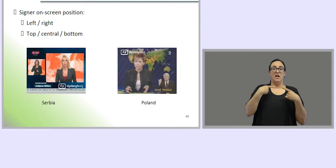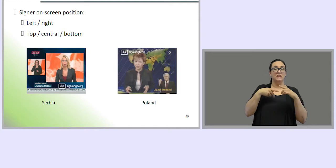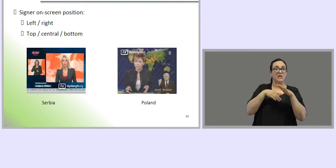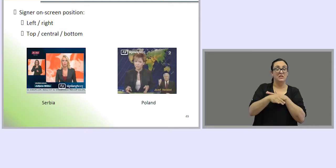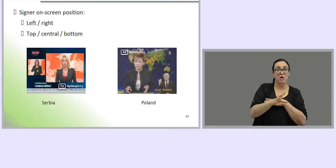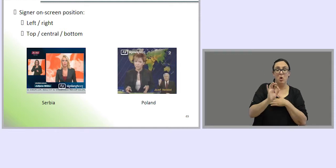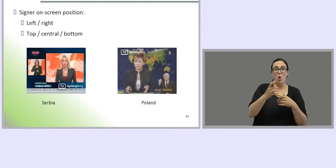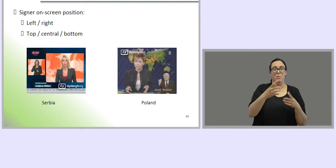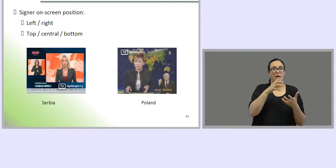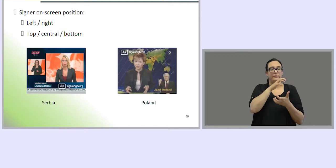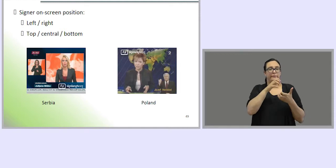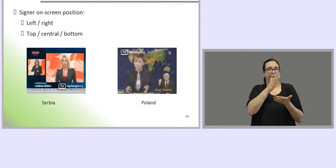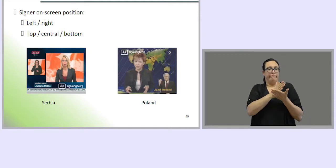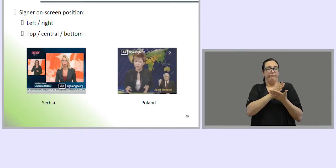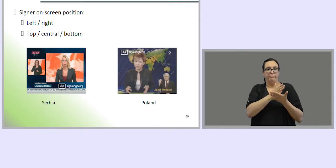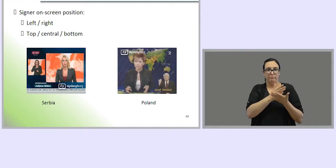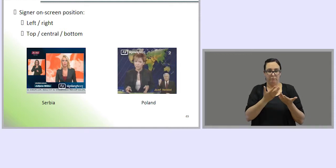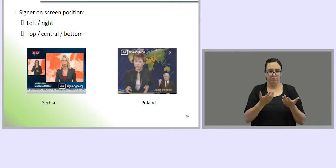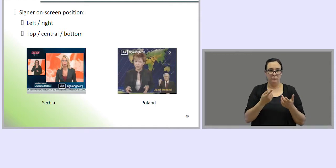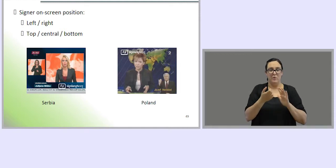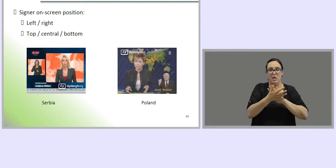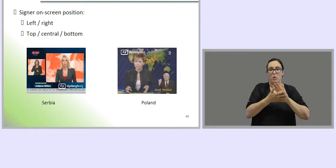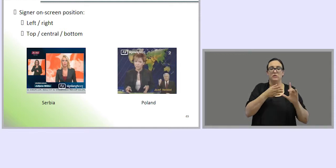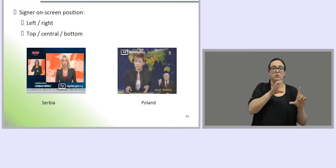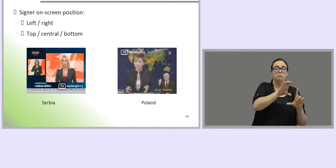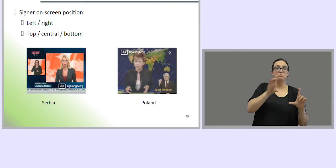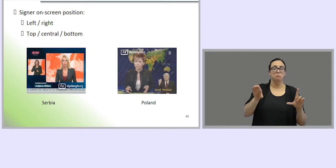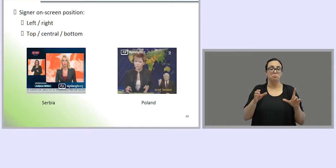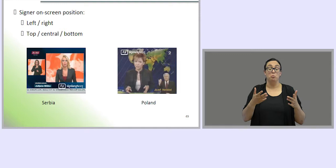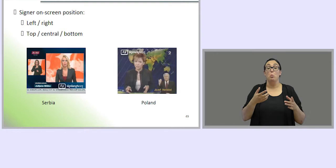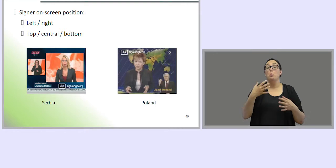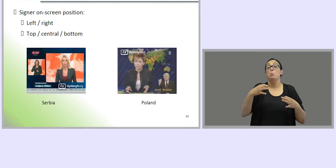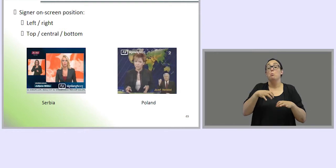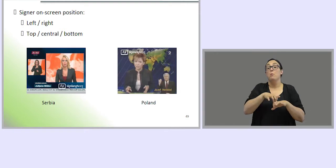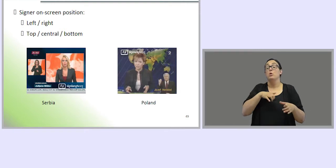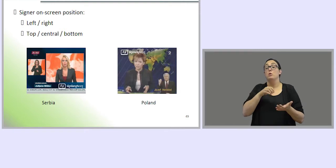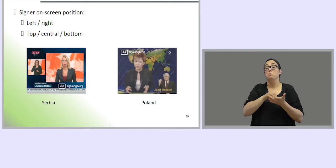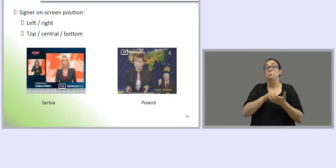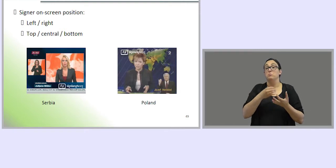jeopardizes accessibility using sign language. So normally, this is a choice that is made by broadcasters